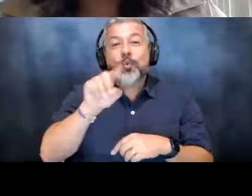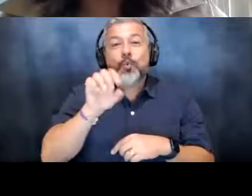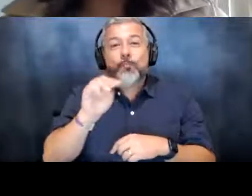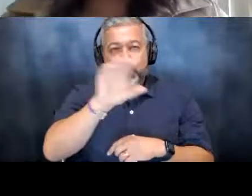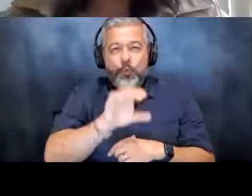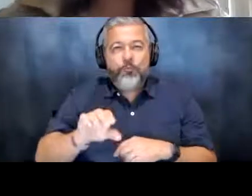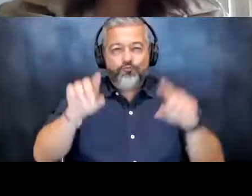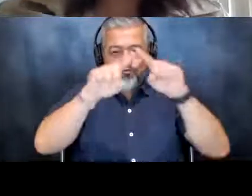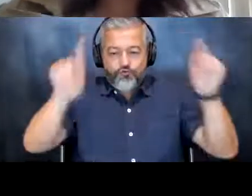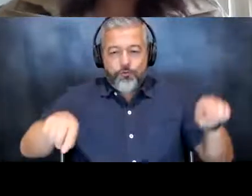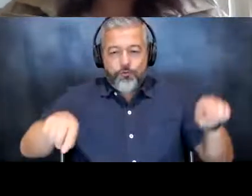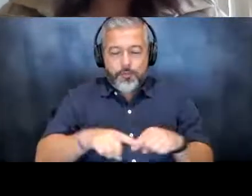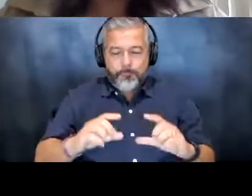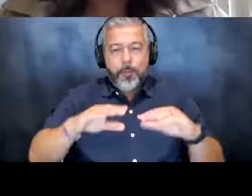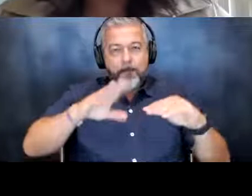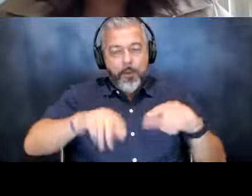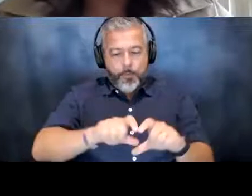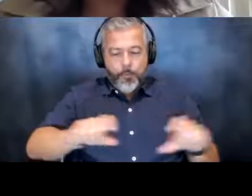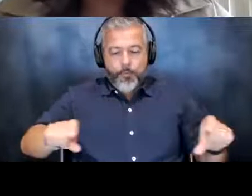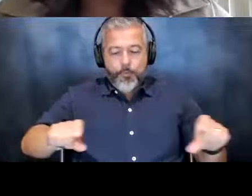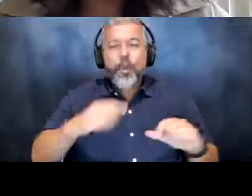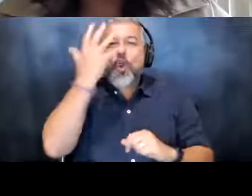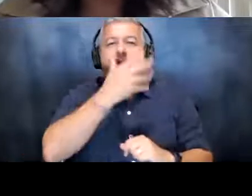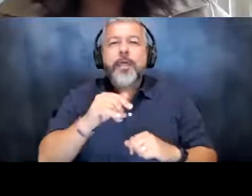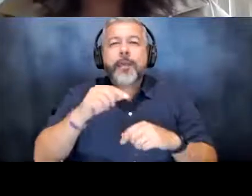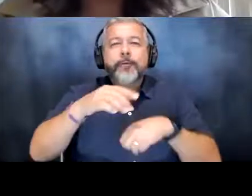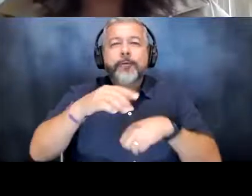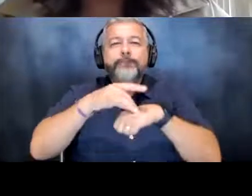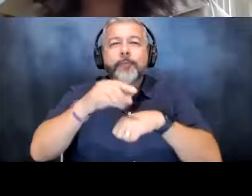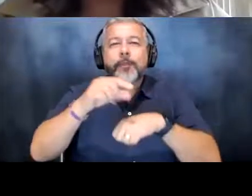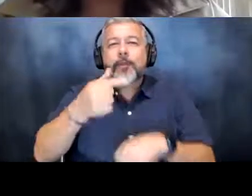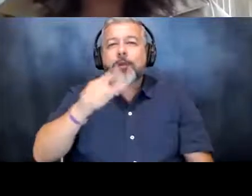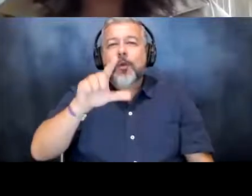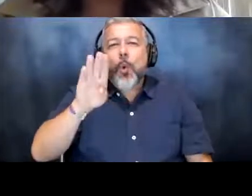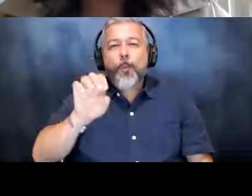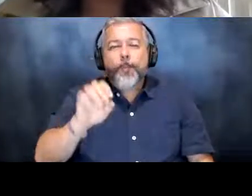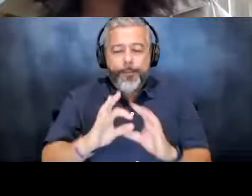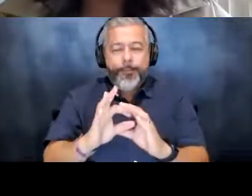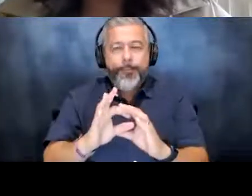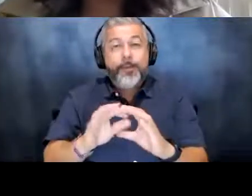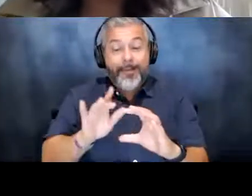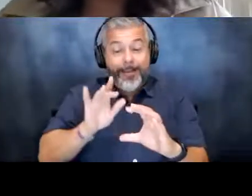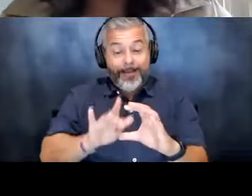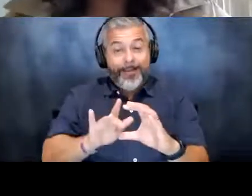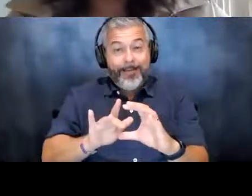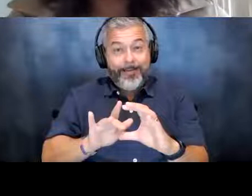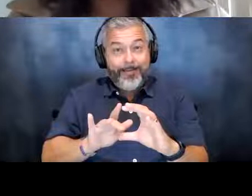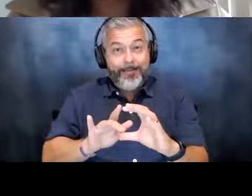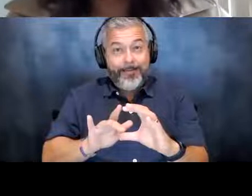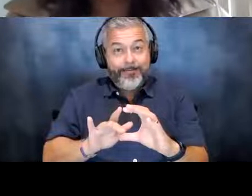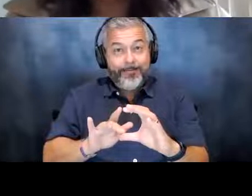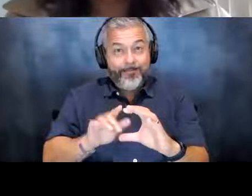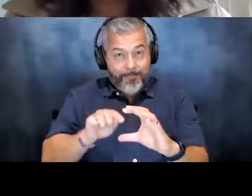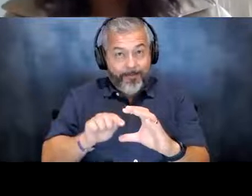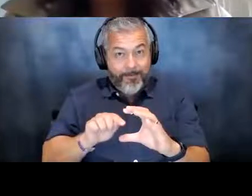like a globe that says interpretation under it. What you will do is click on that symbol